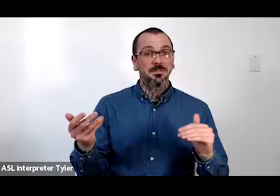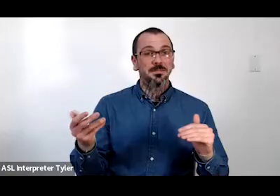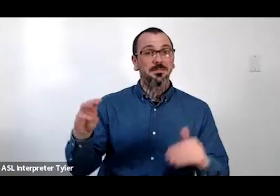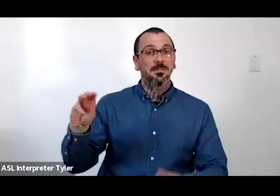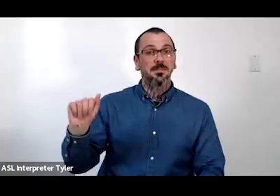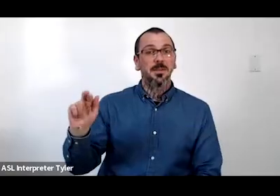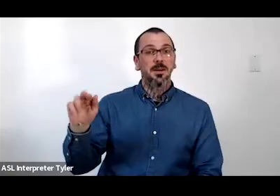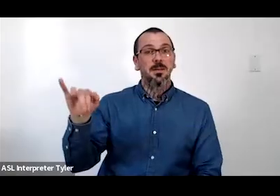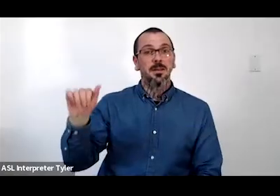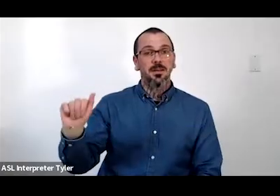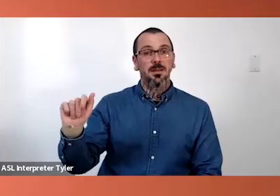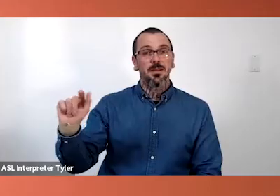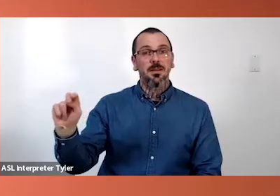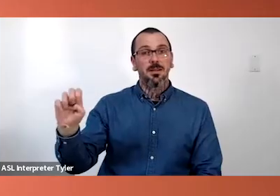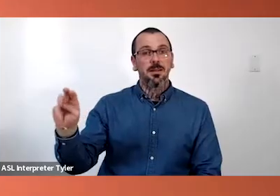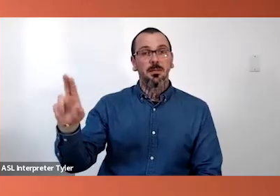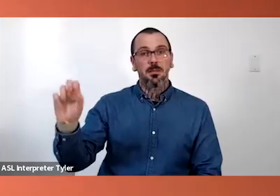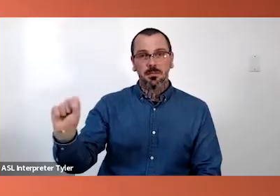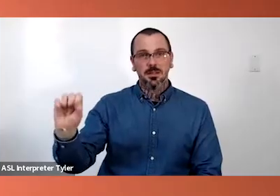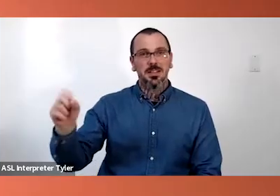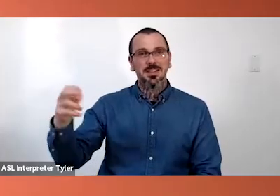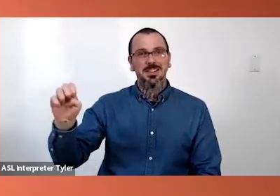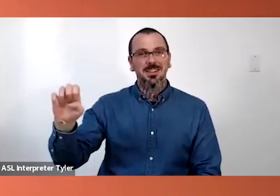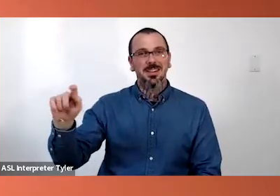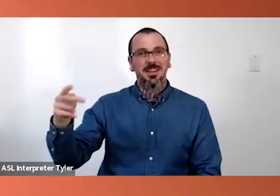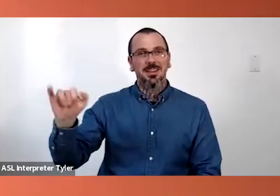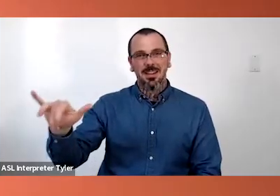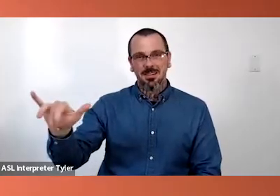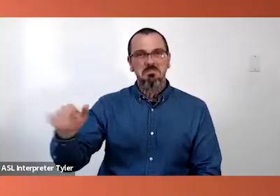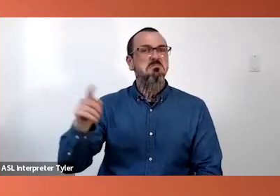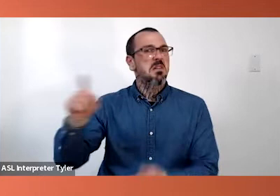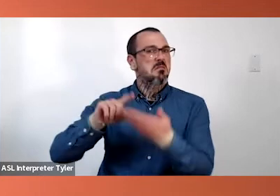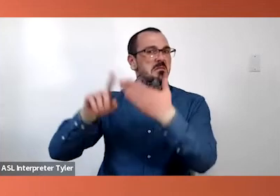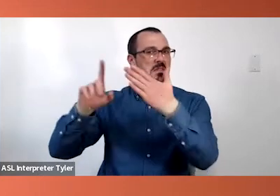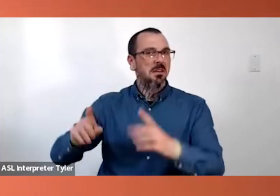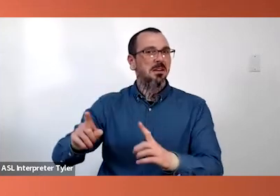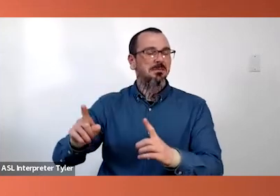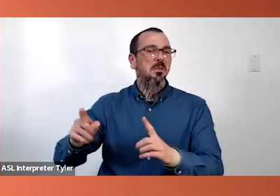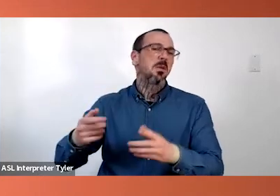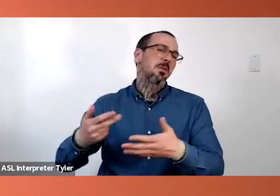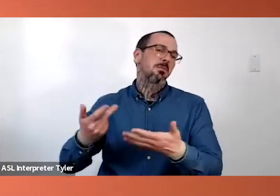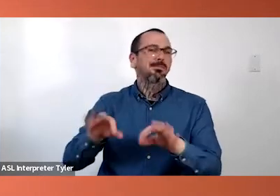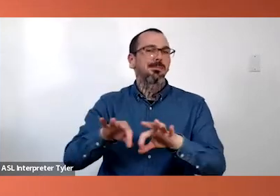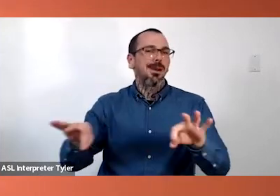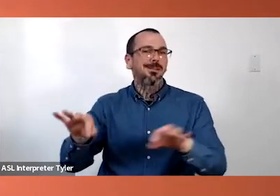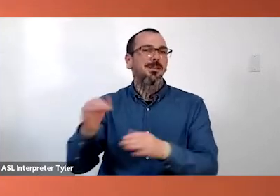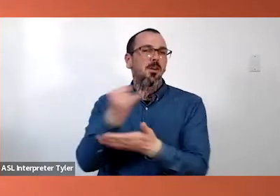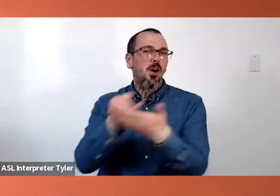Maria Nemes. She, they, is an investigator with a Bachelor of Arts in Psychology from Dalhousie